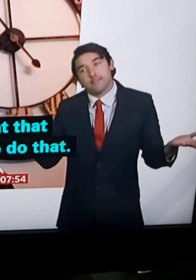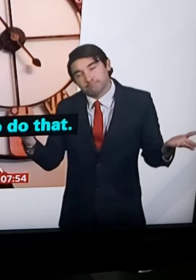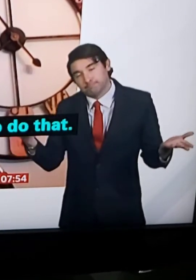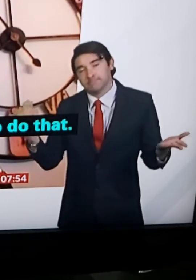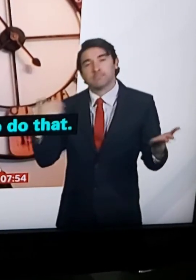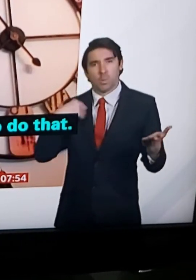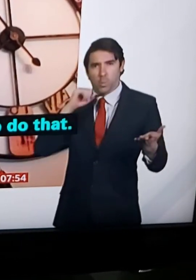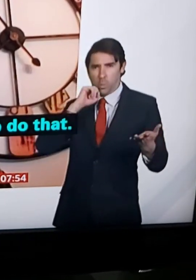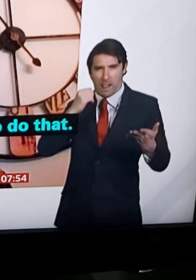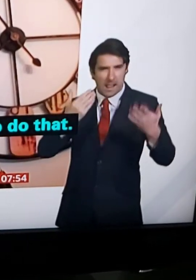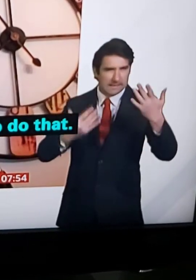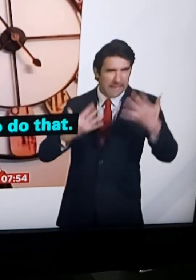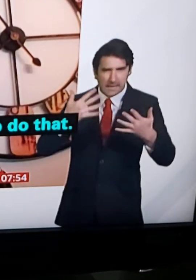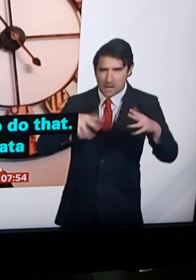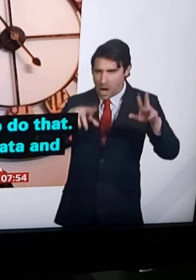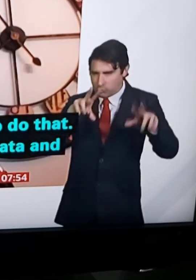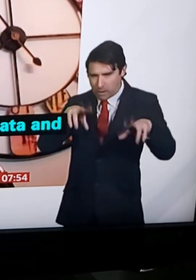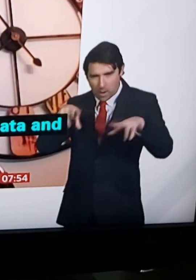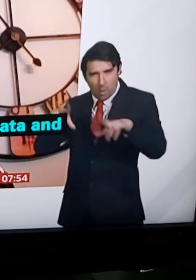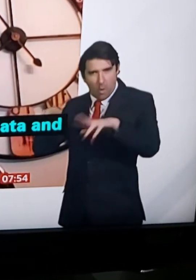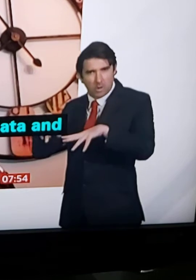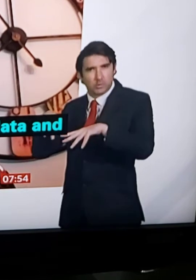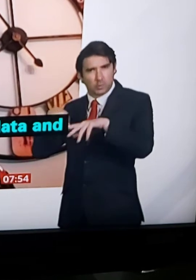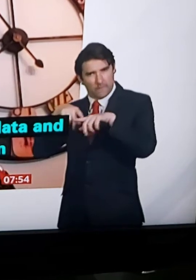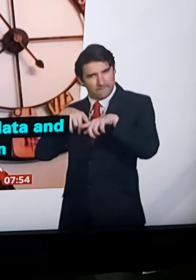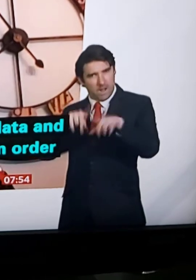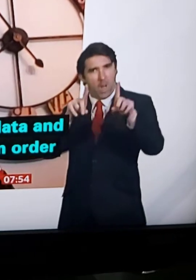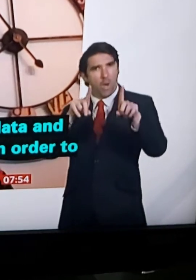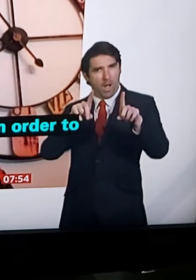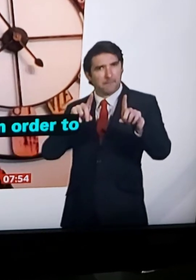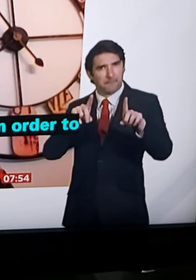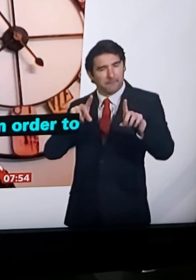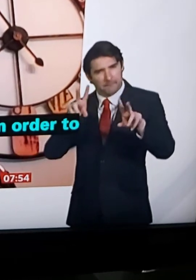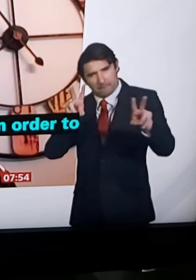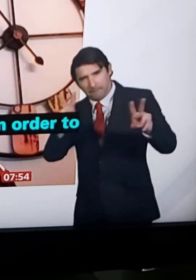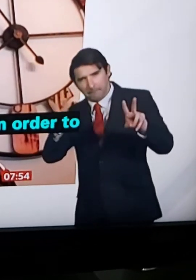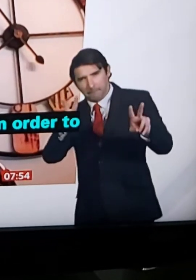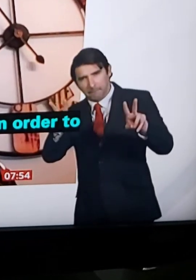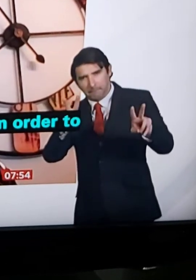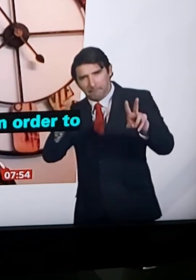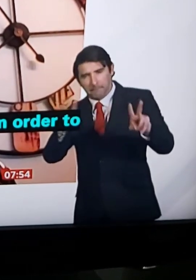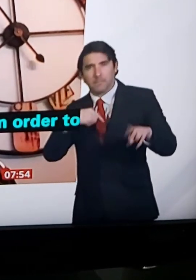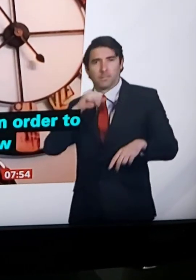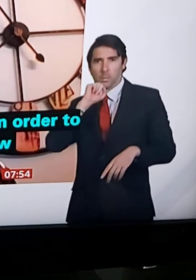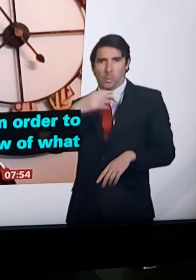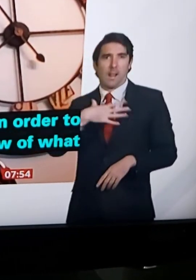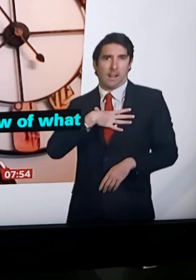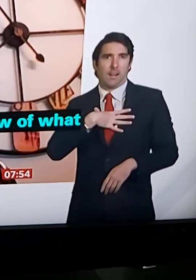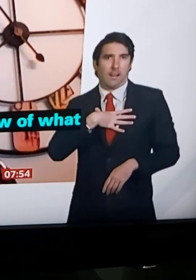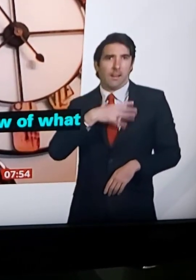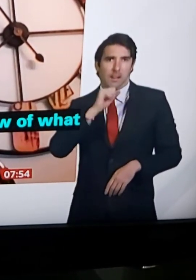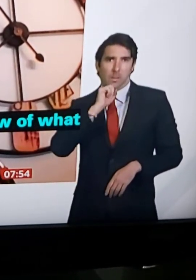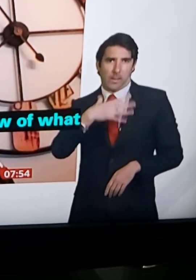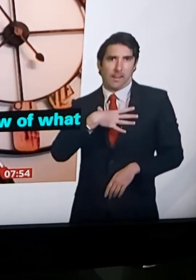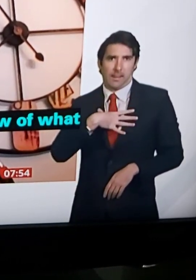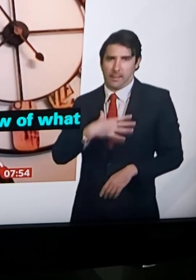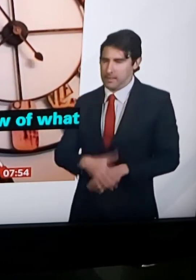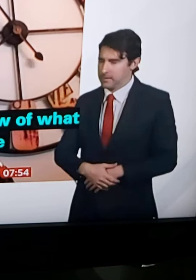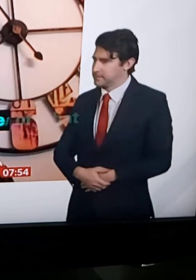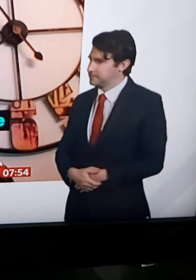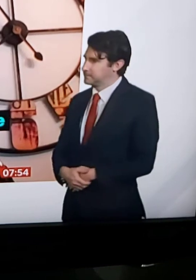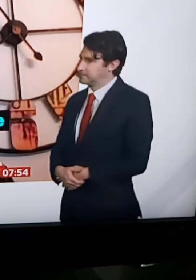and the records that we have in order to be able to validate our view of what it is that those people have actually been doing and trading through this